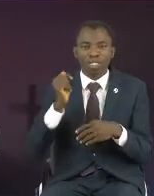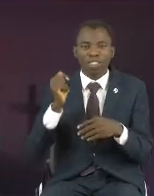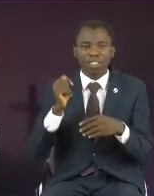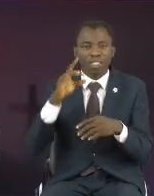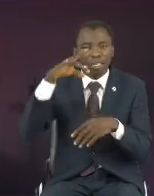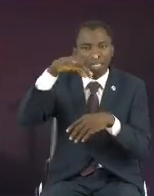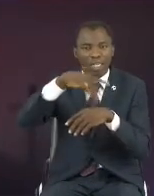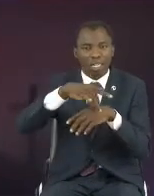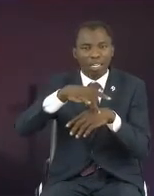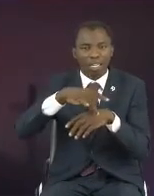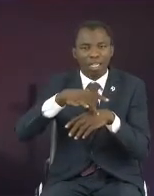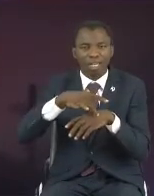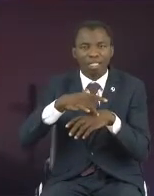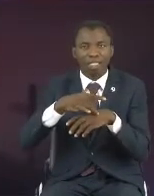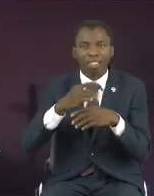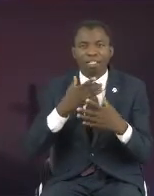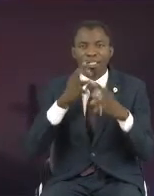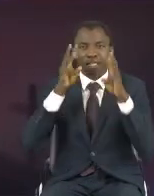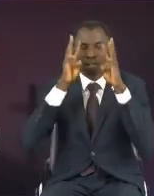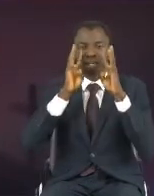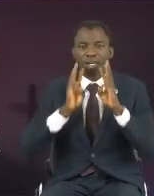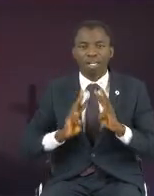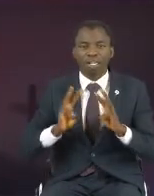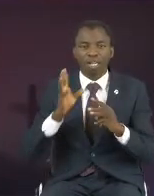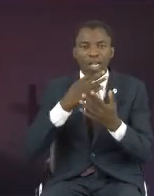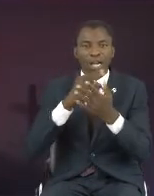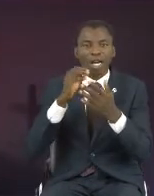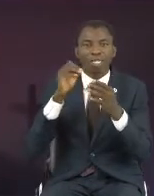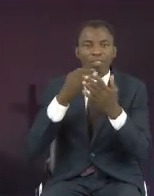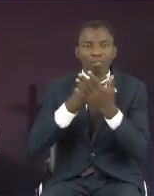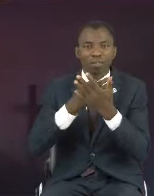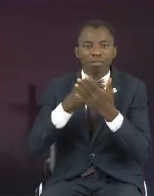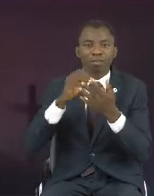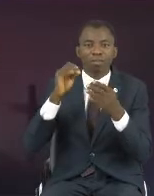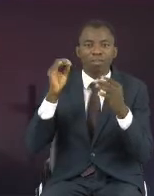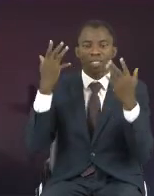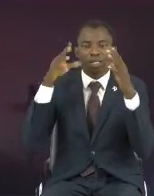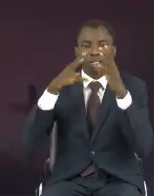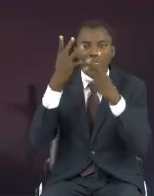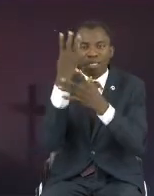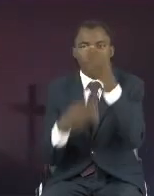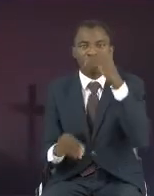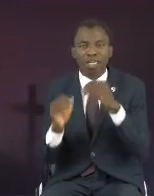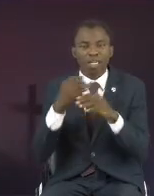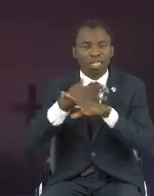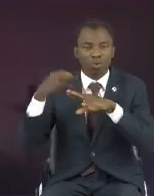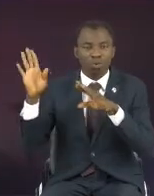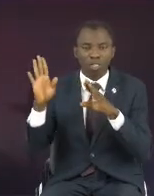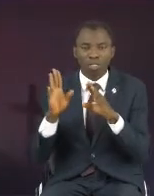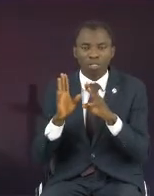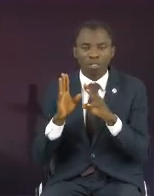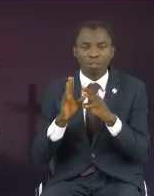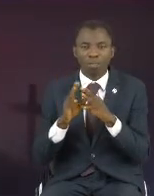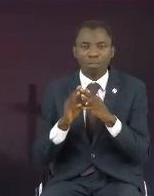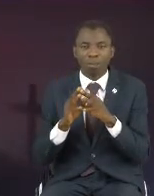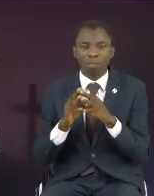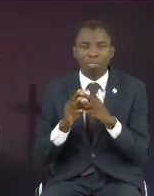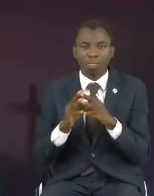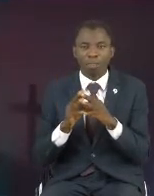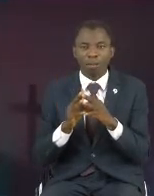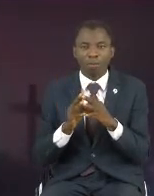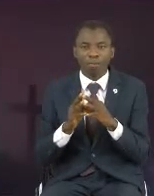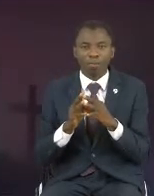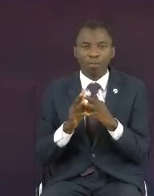and fadeth away. The world languisheth and fadeth away. The